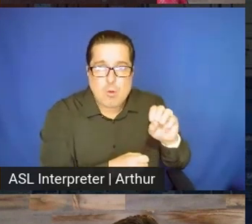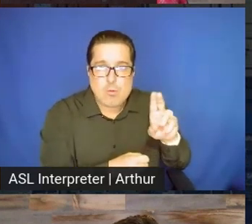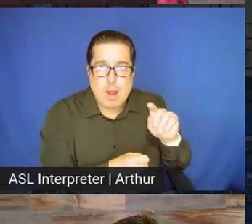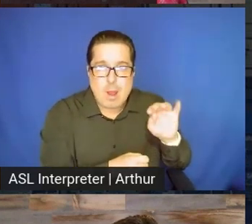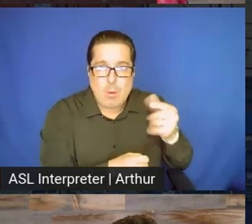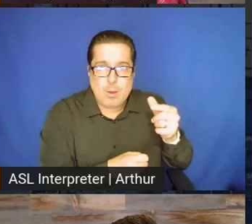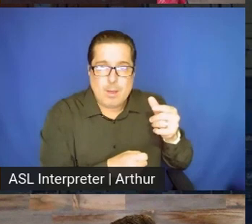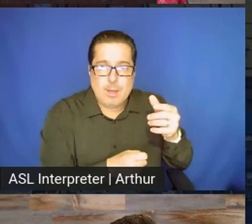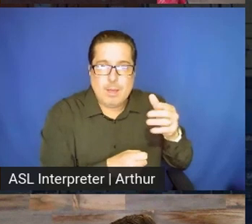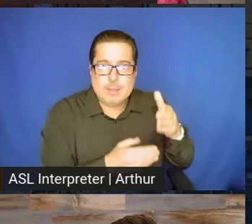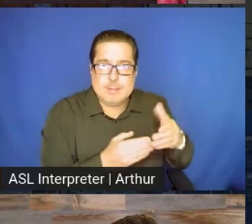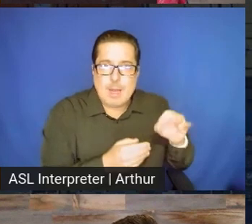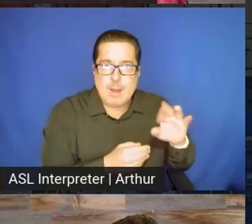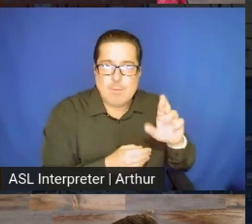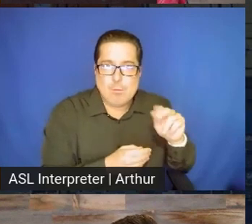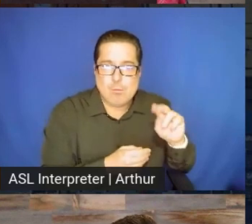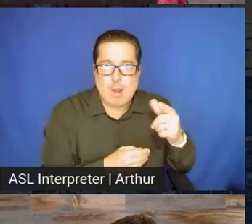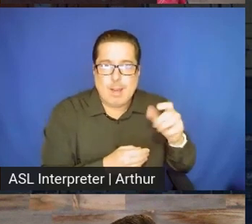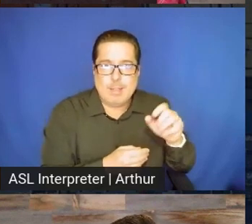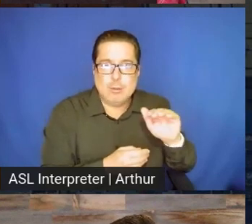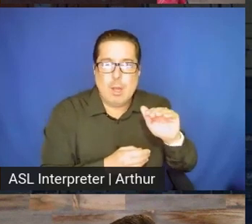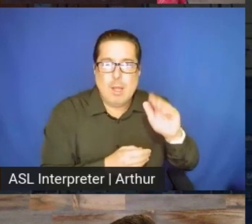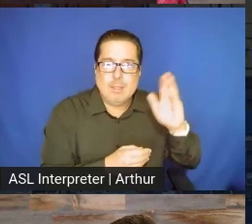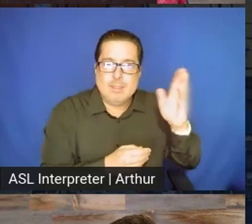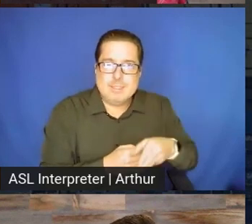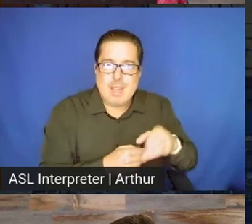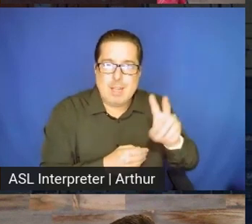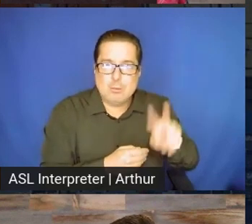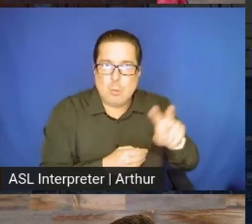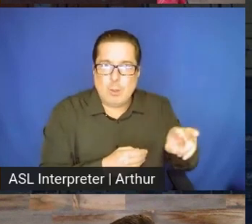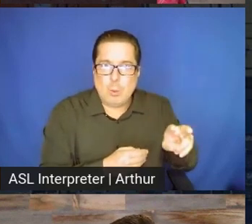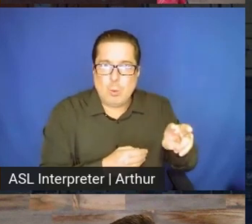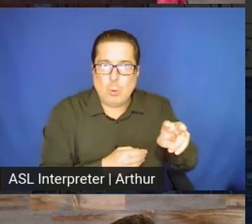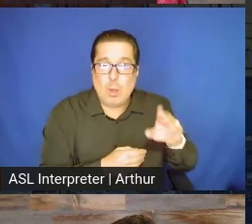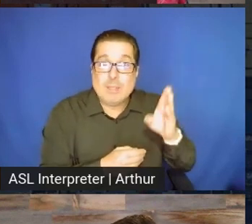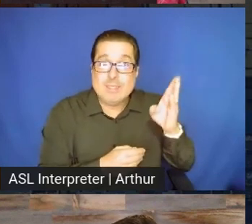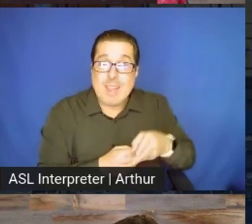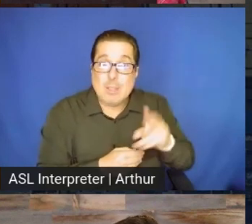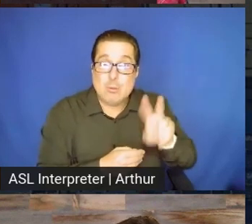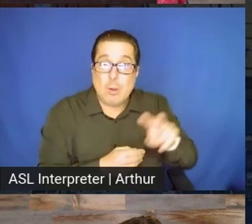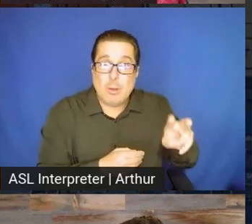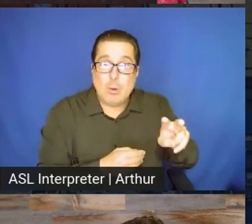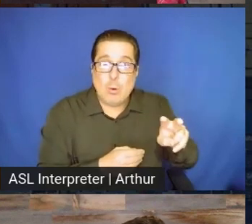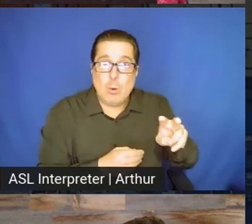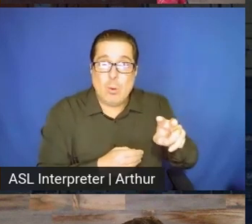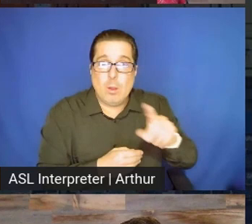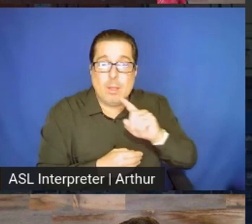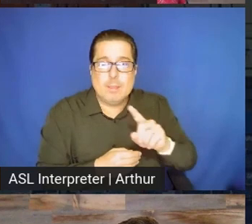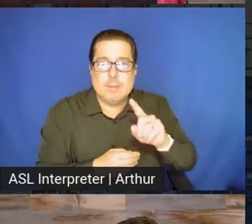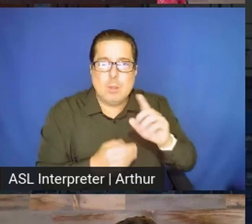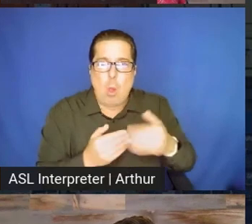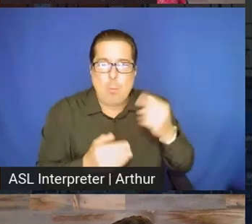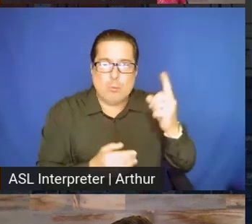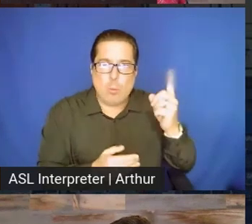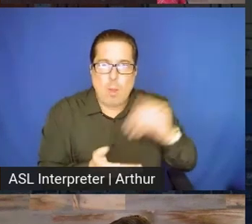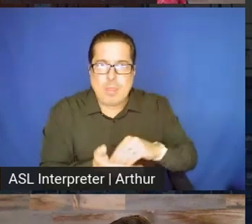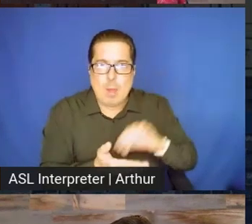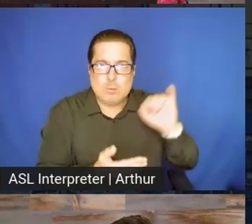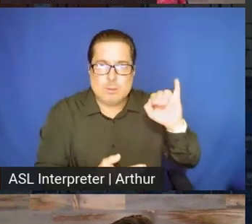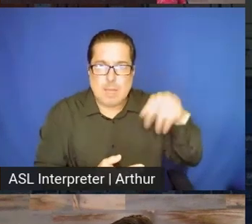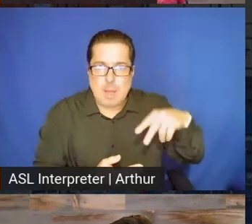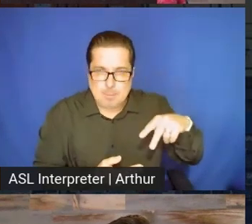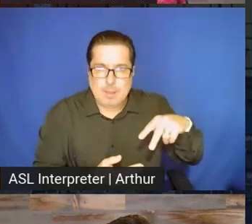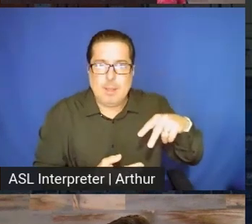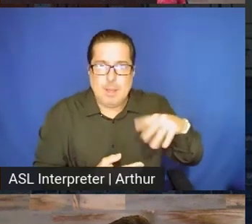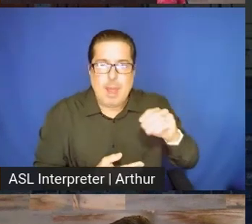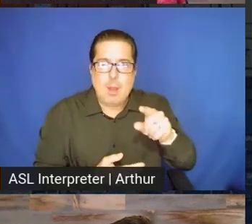CIDR range, and /22. And /22 is almost around 1,000 IPs. And you